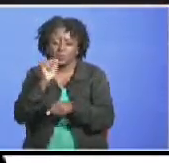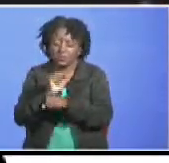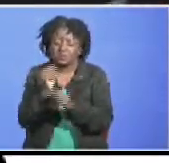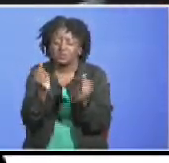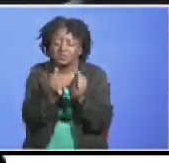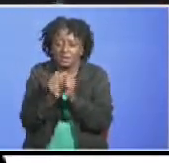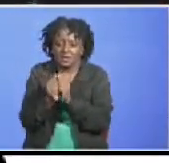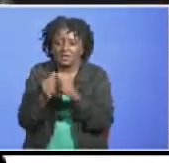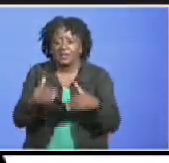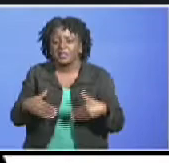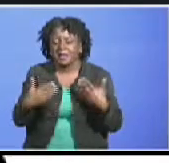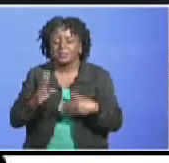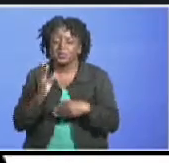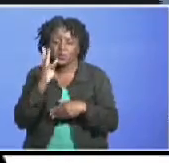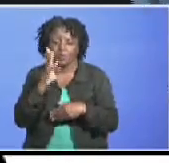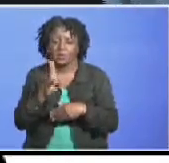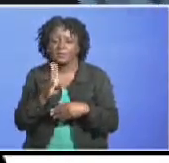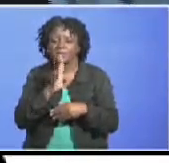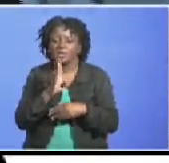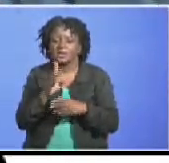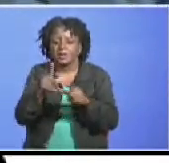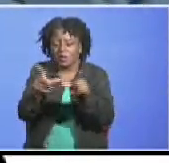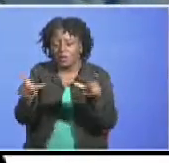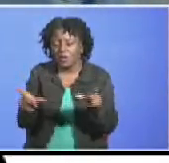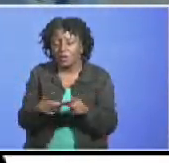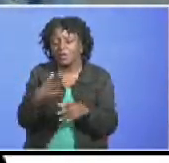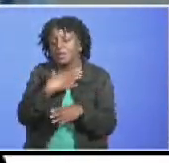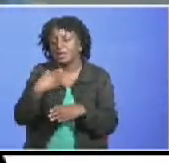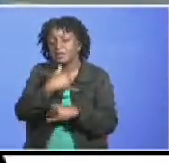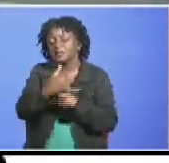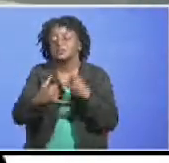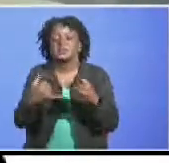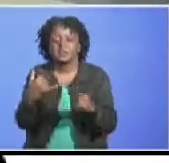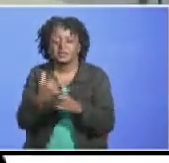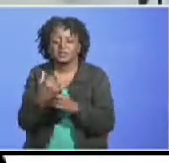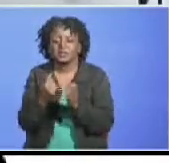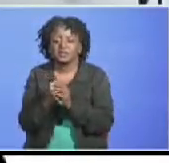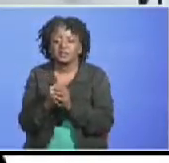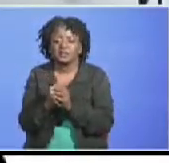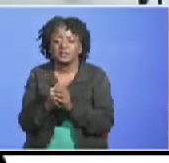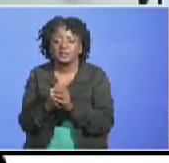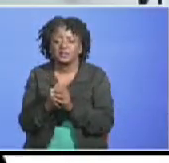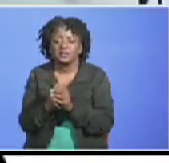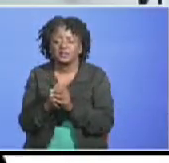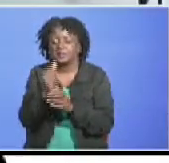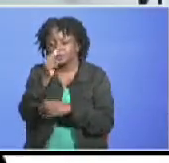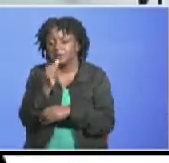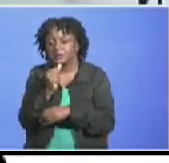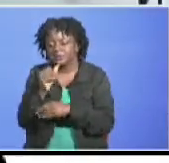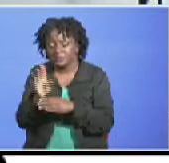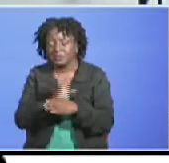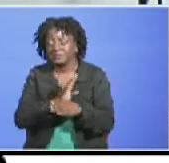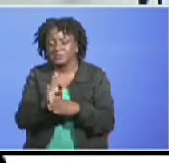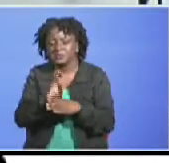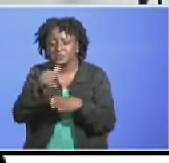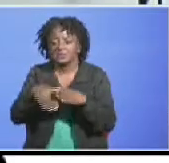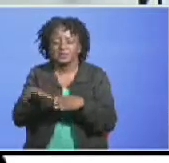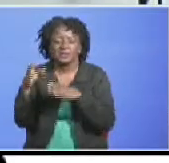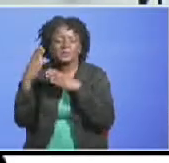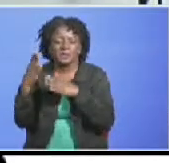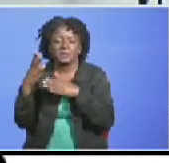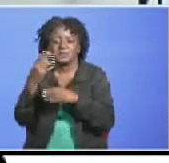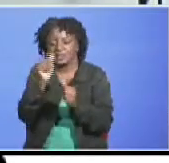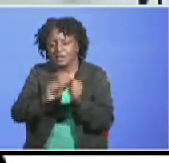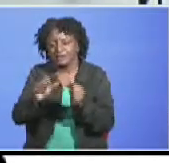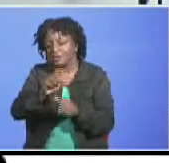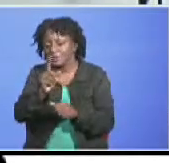together, the happier we'll be both locally and internationally. The private sector in the Bahamas and everywhere